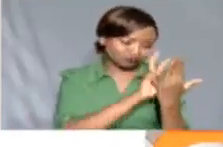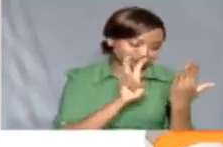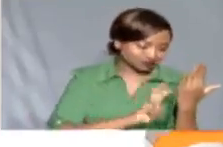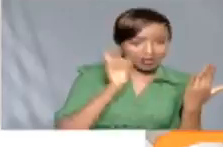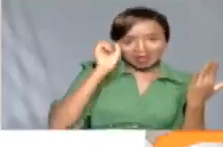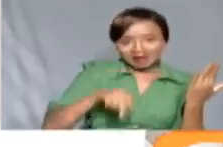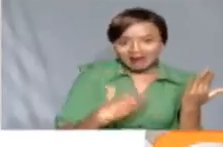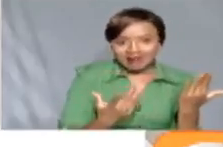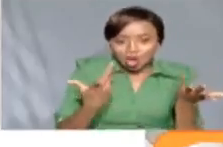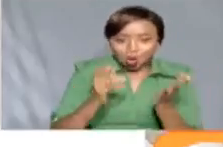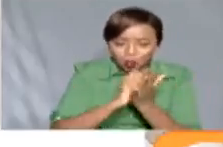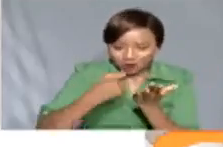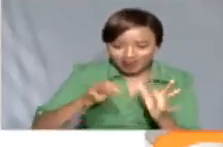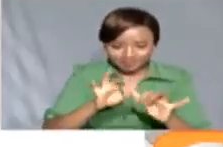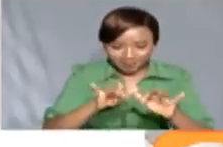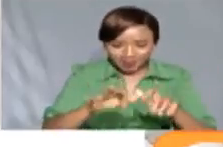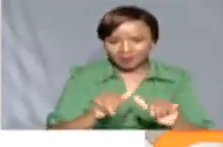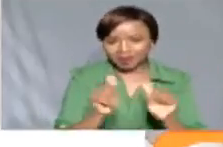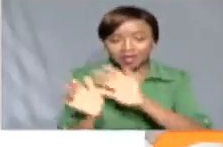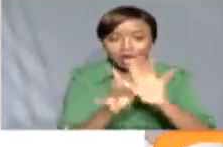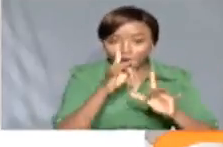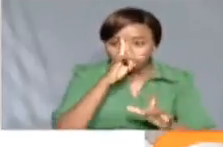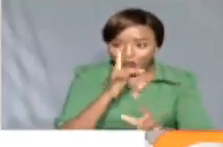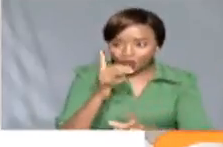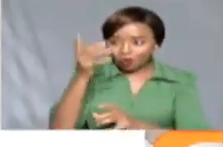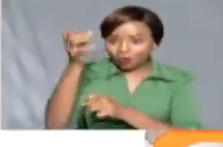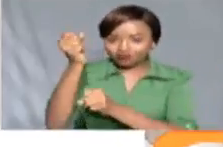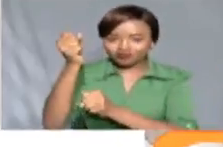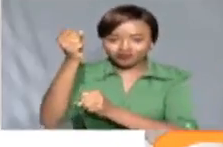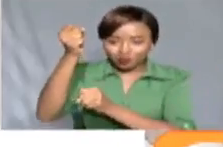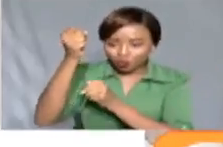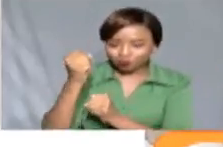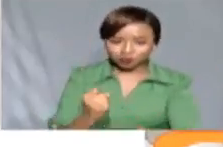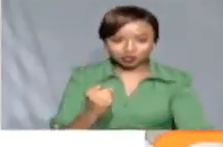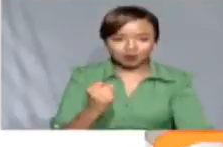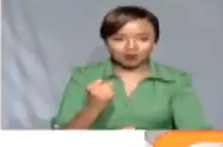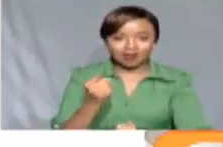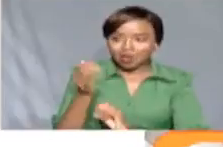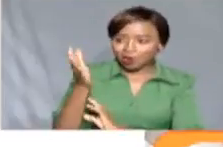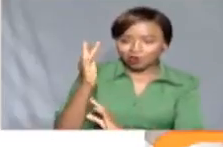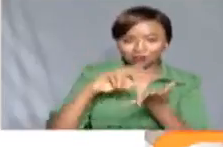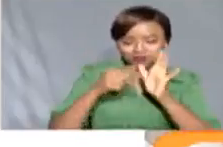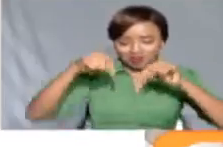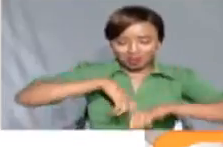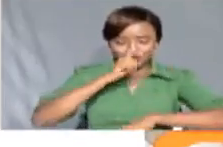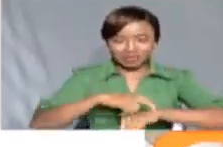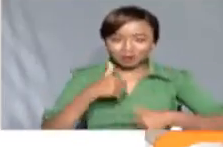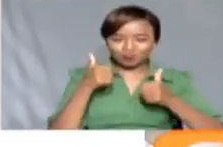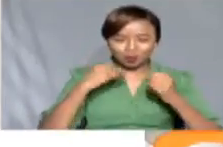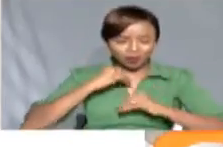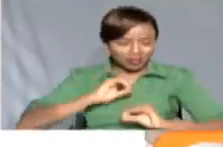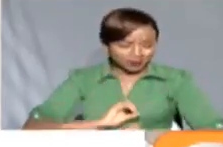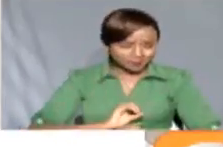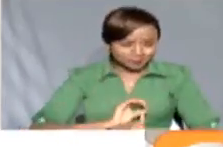or to write, a faith to be committed to. This is a time to bring out the best in us, to ignite